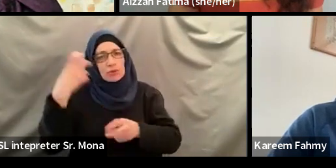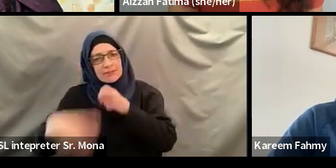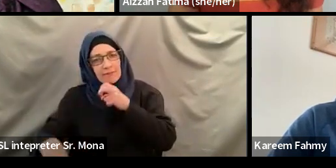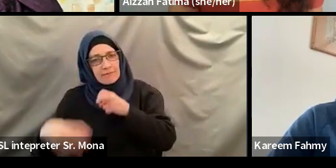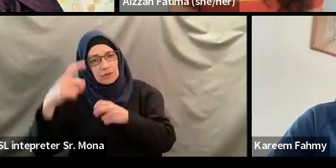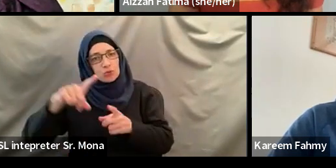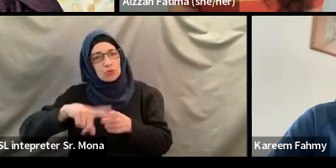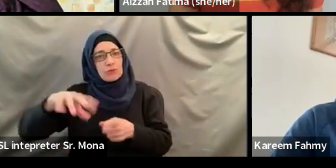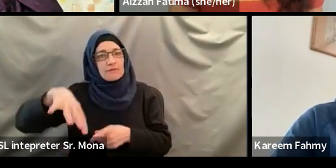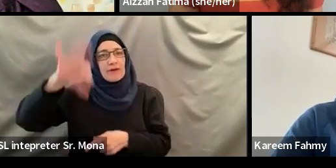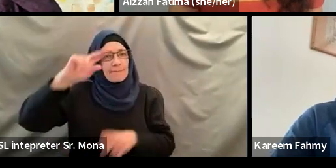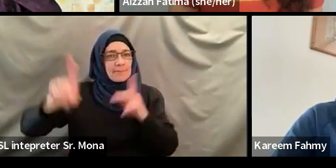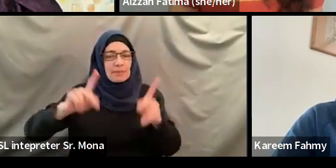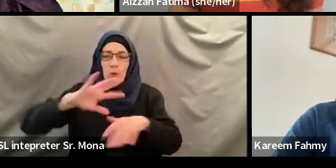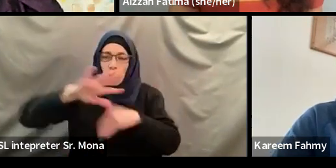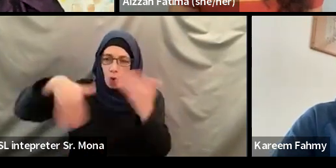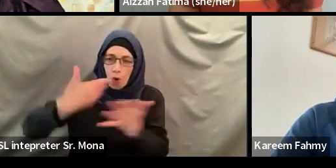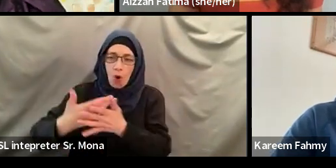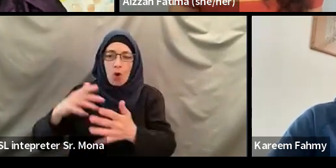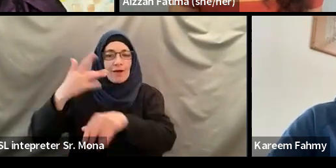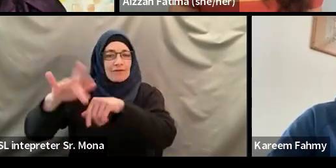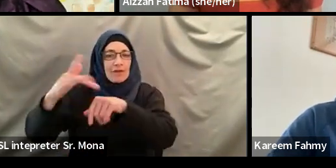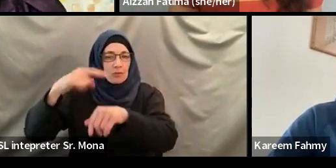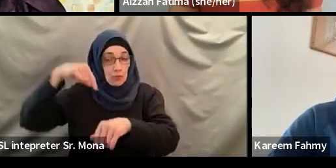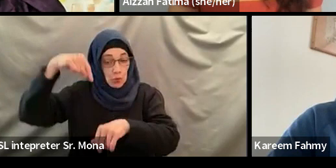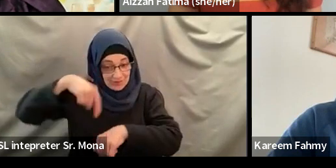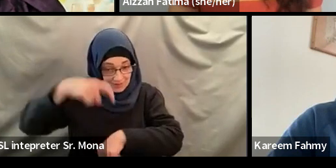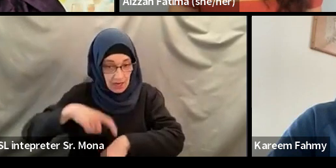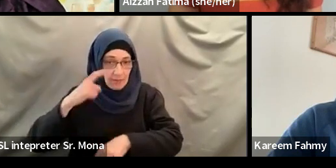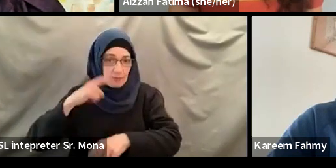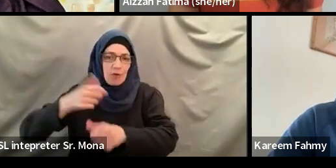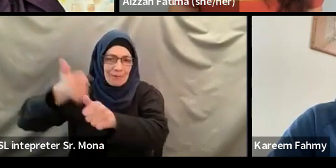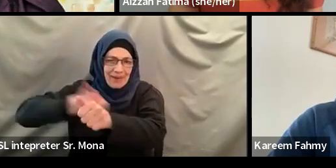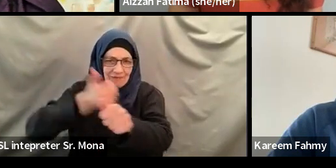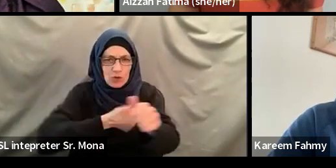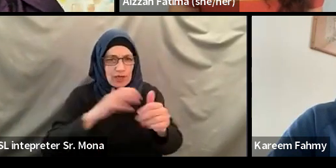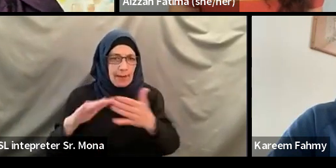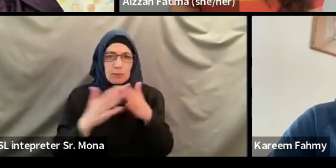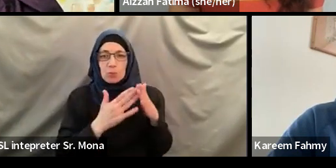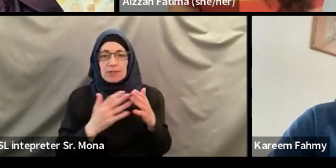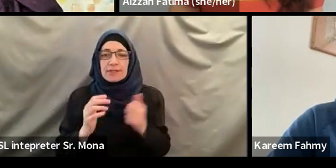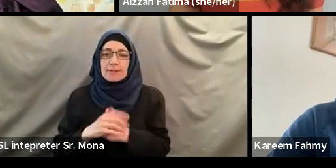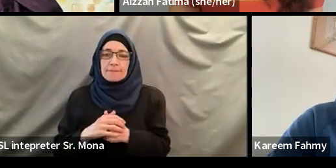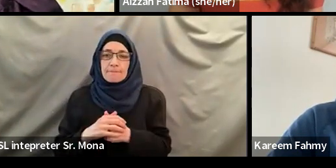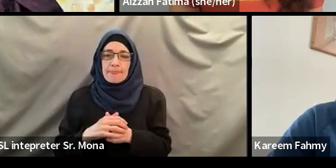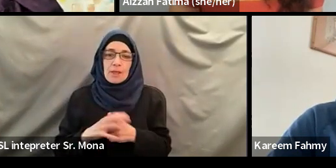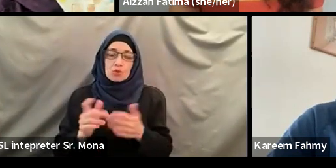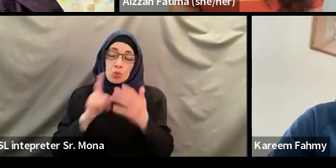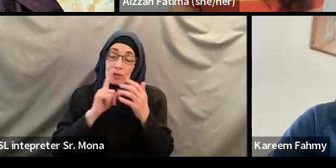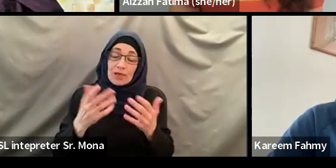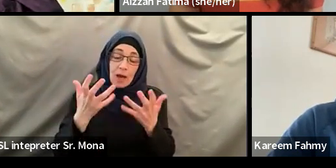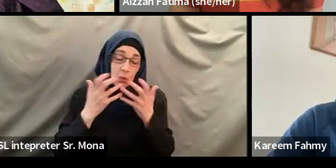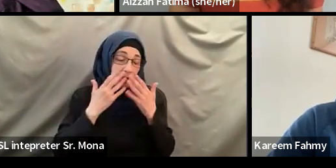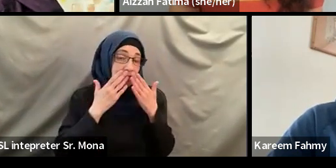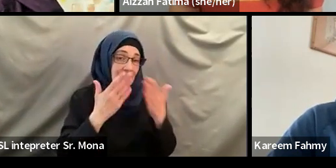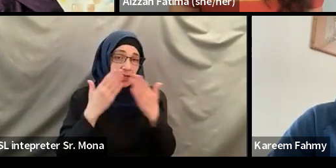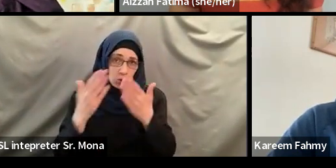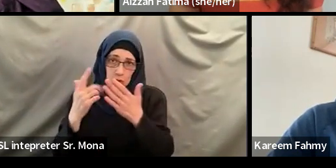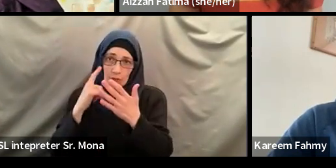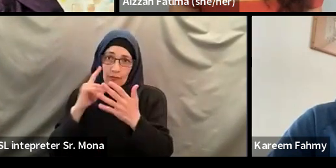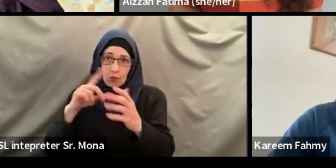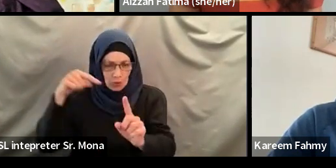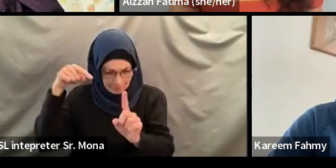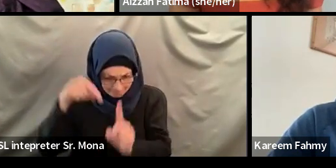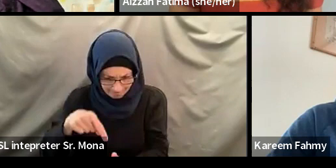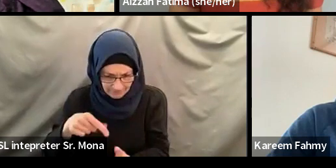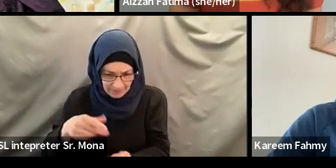frame from every single different community, right? So yeah, I just want to thank you for bringing attention to that, and also say that,